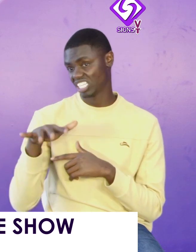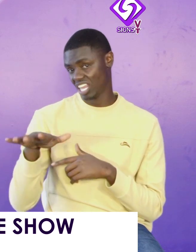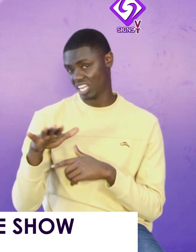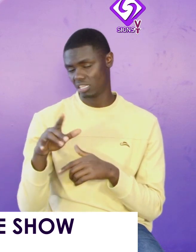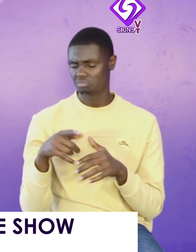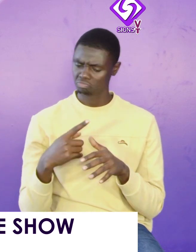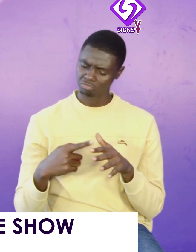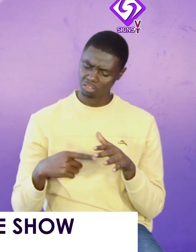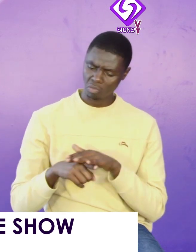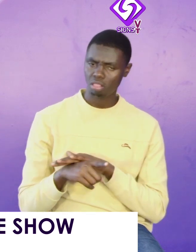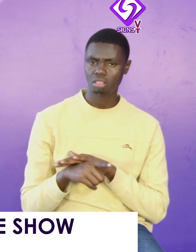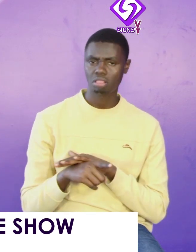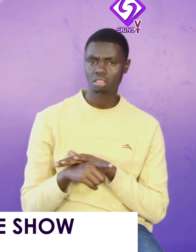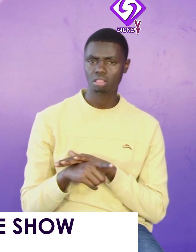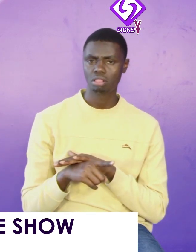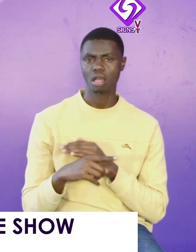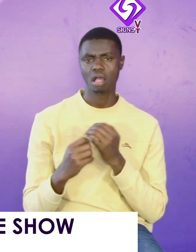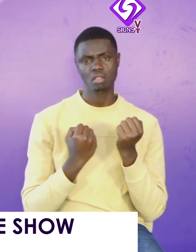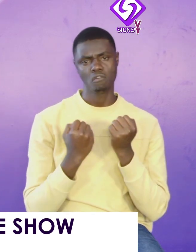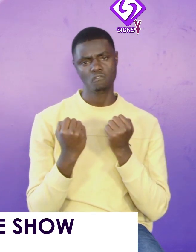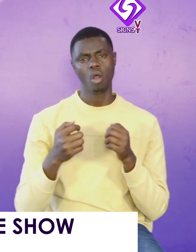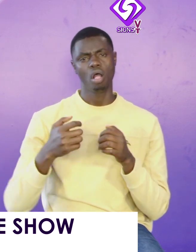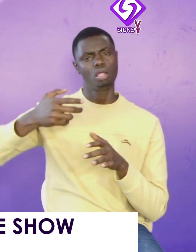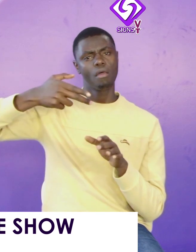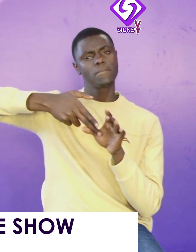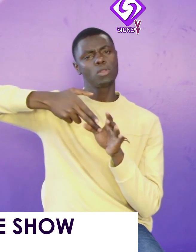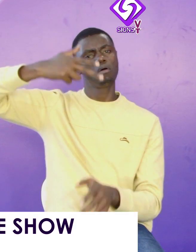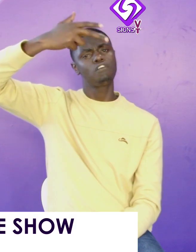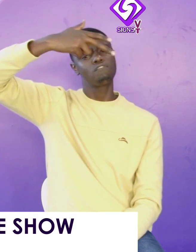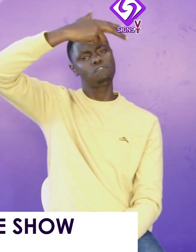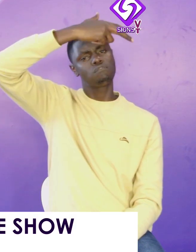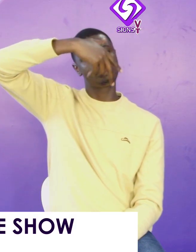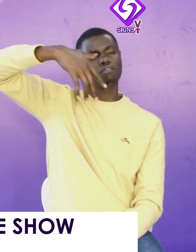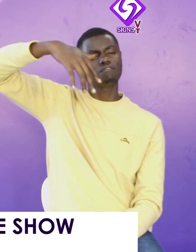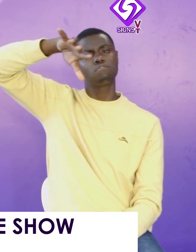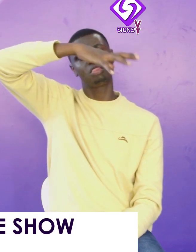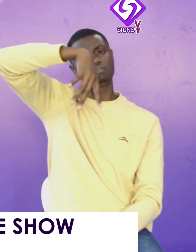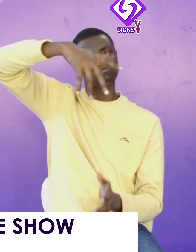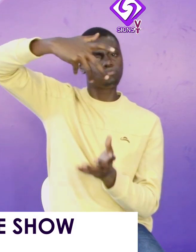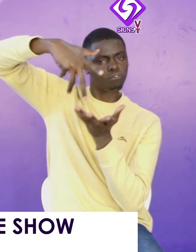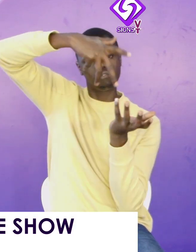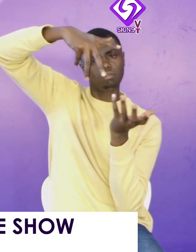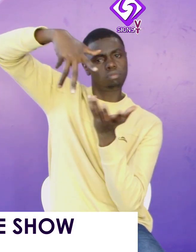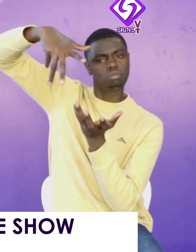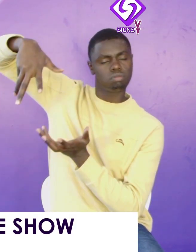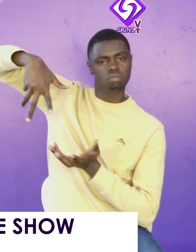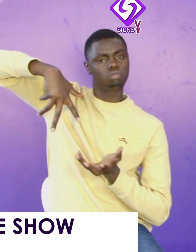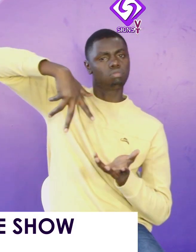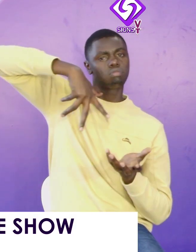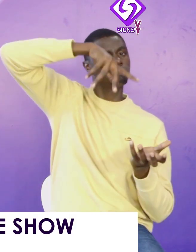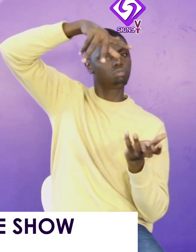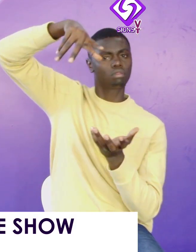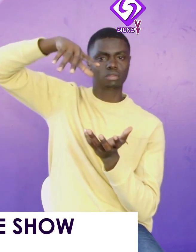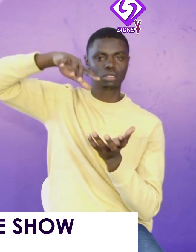the vehicle and she poured petrol on the Mercedes Benz. And right in there, she was there with